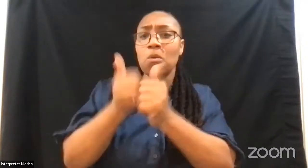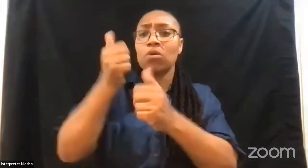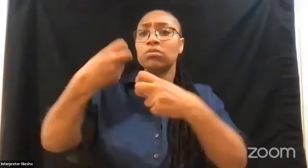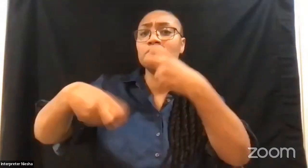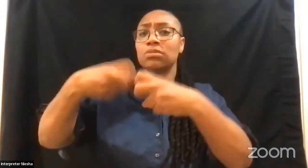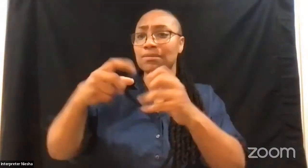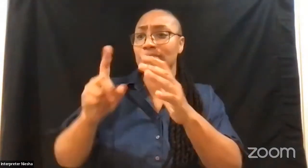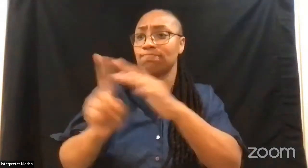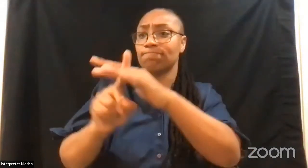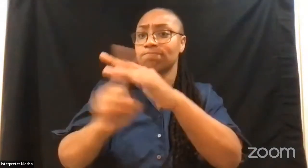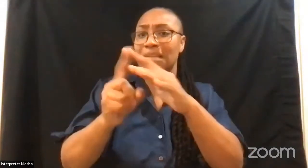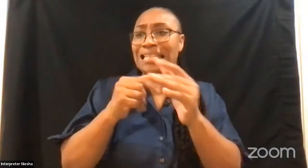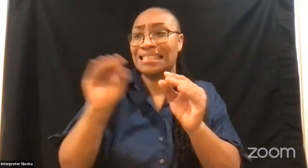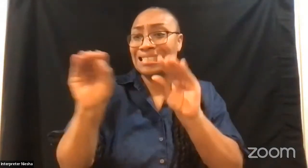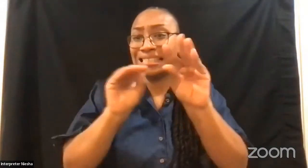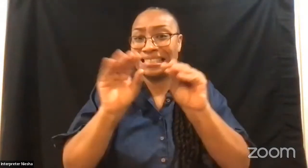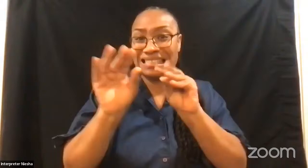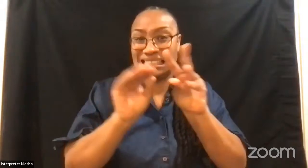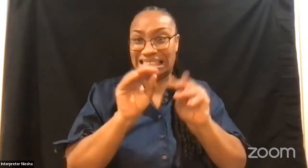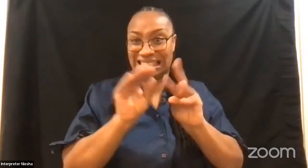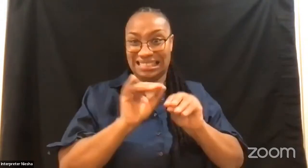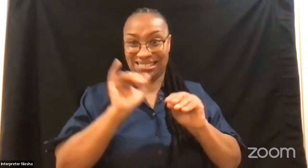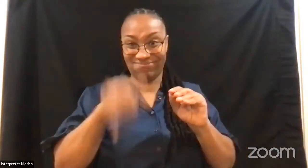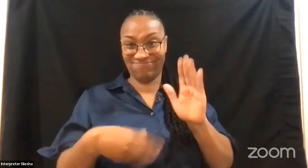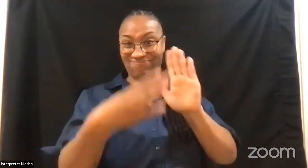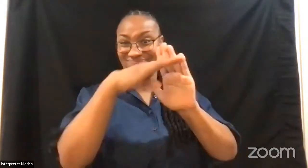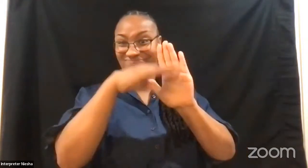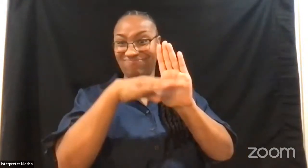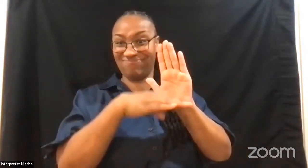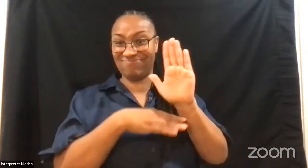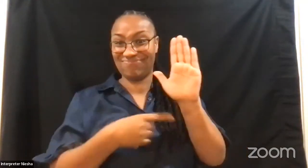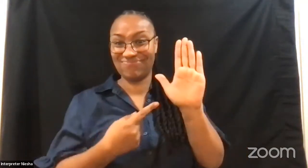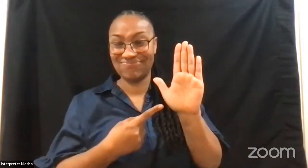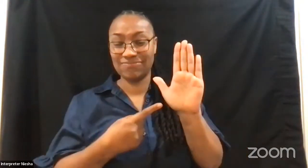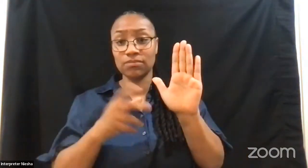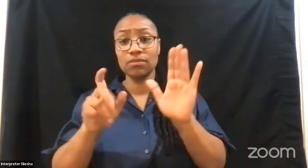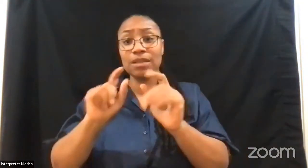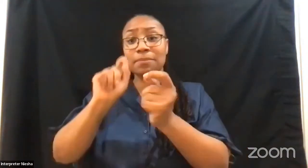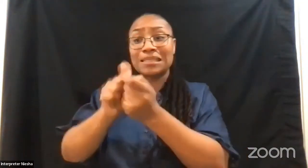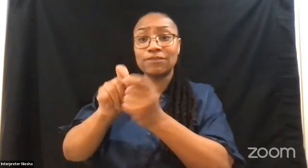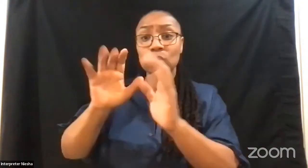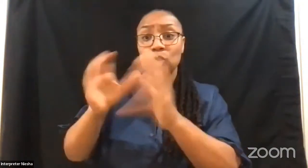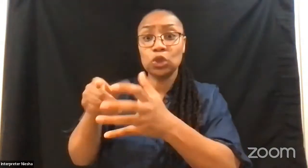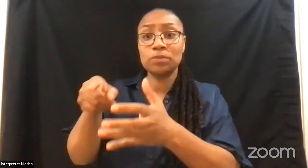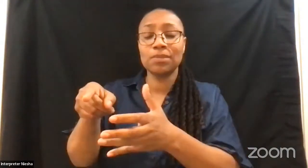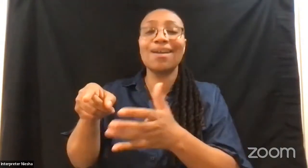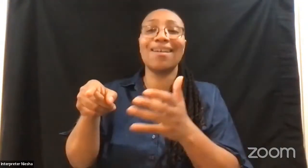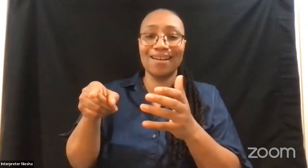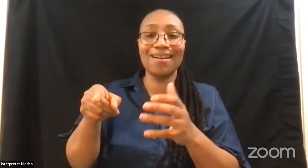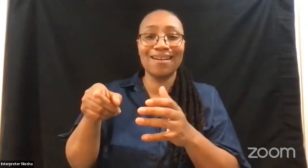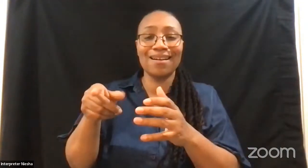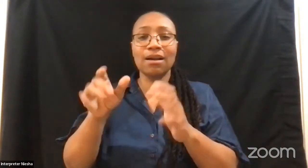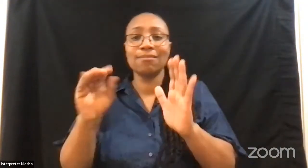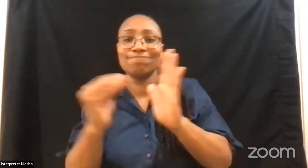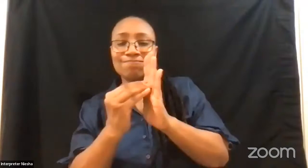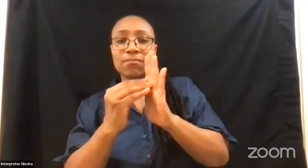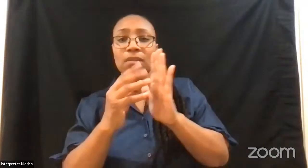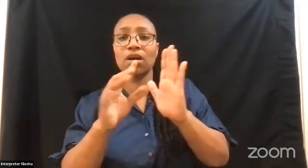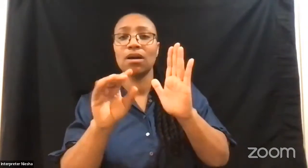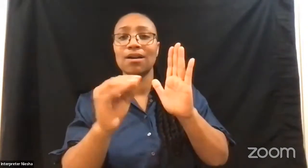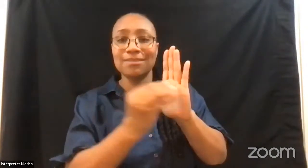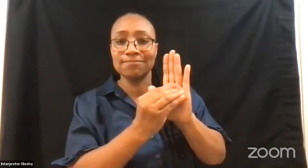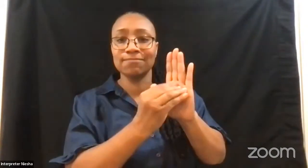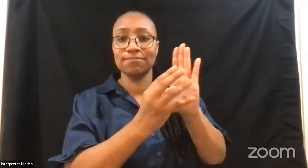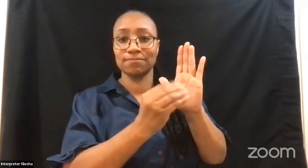the specific population that they're addressing. Okay.